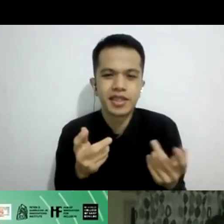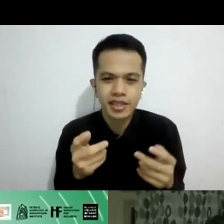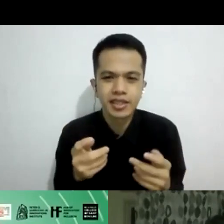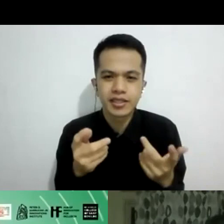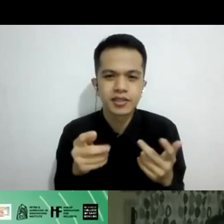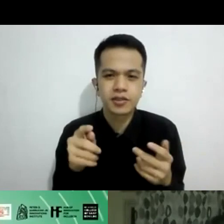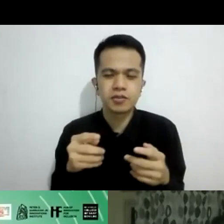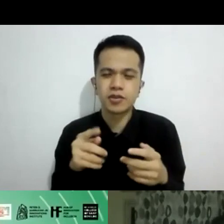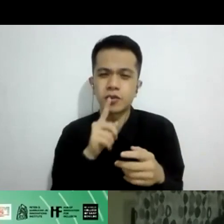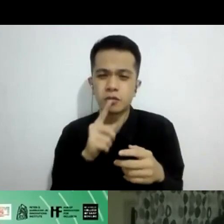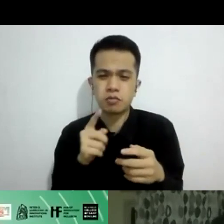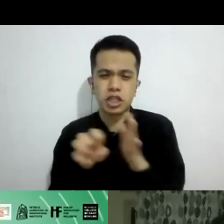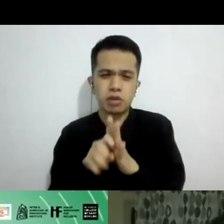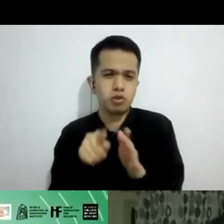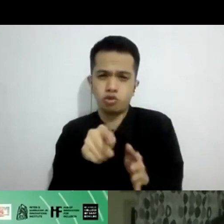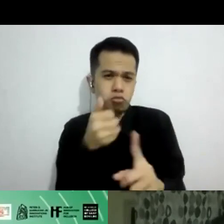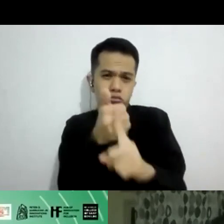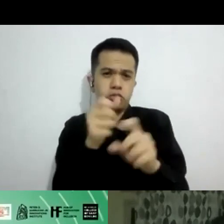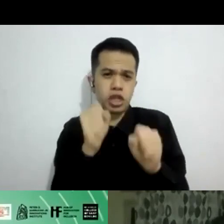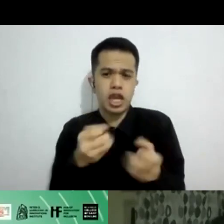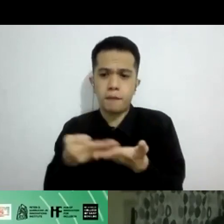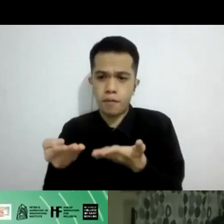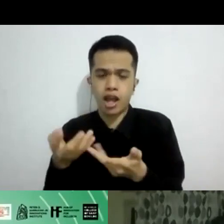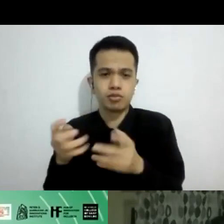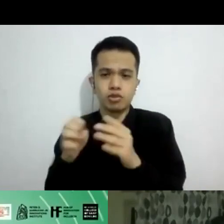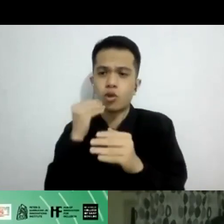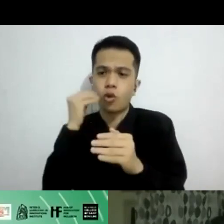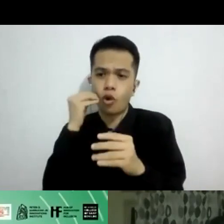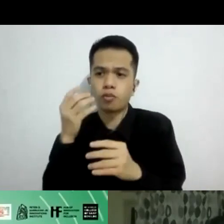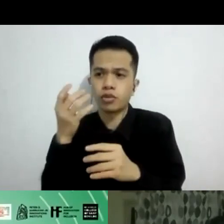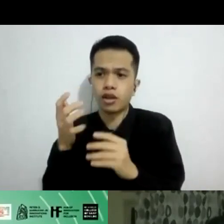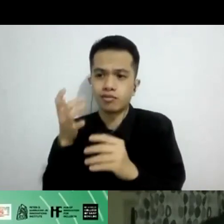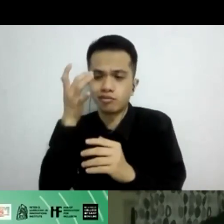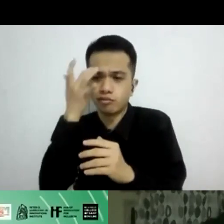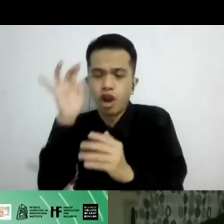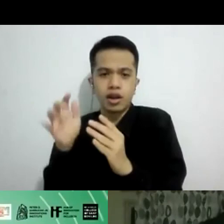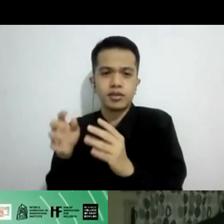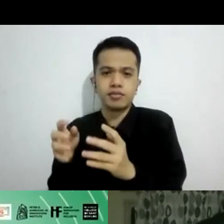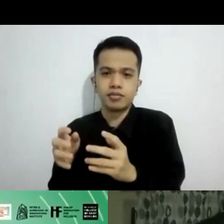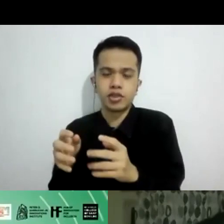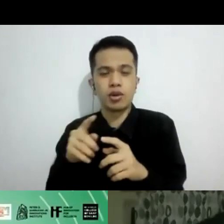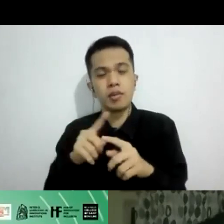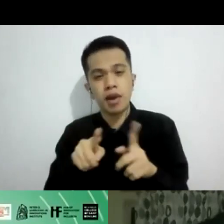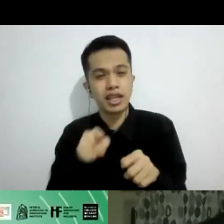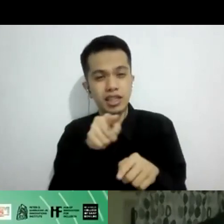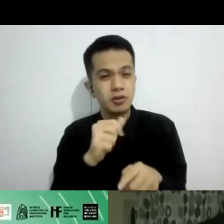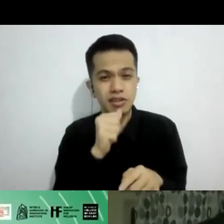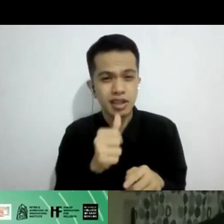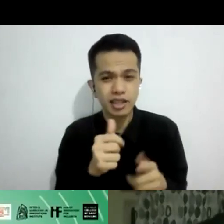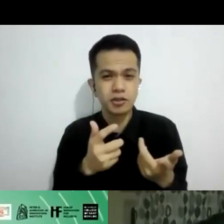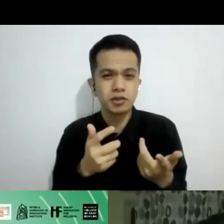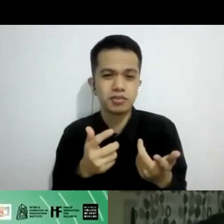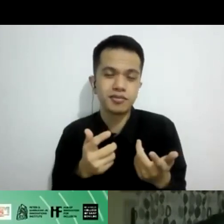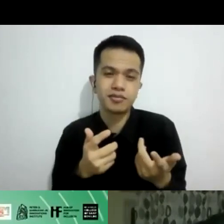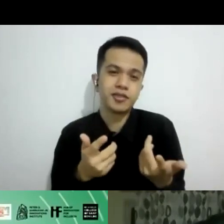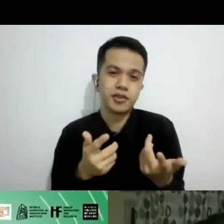homes because honestly, I feel like if you don't, well, that's the future. People will be using this technology in the future and it'll